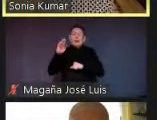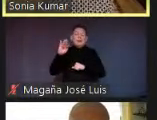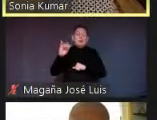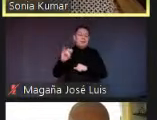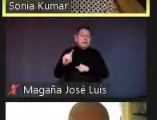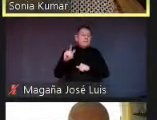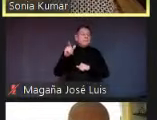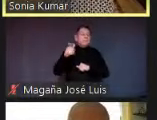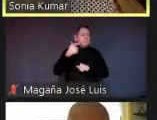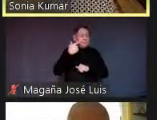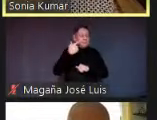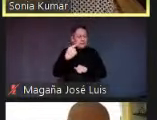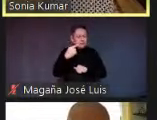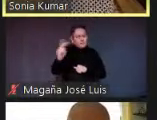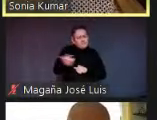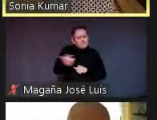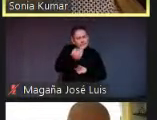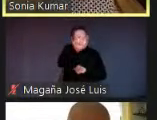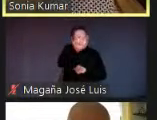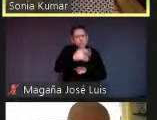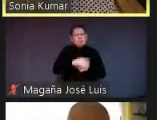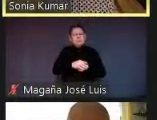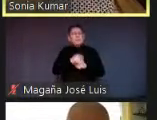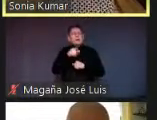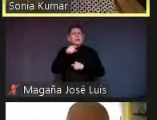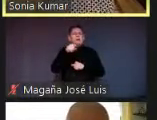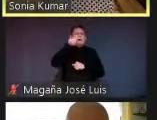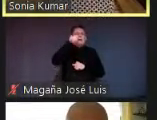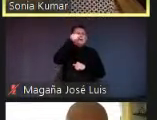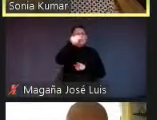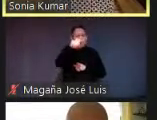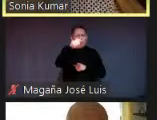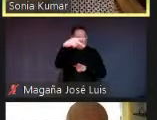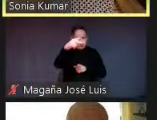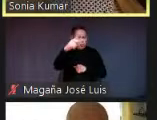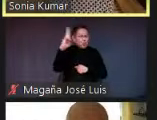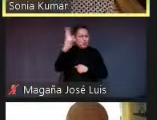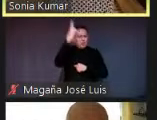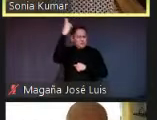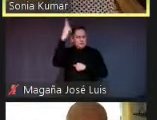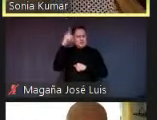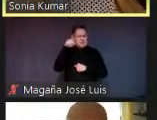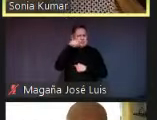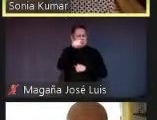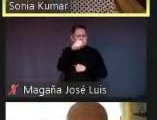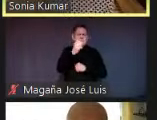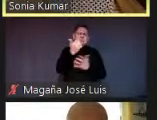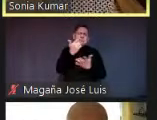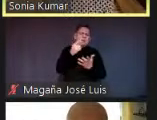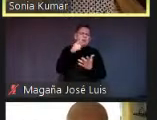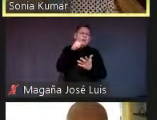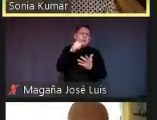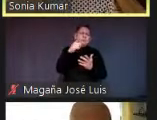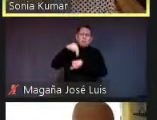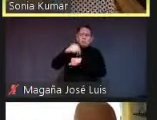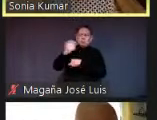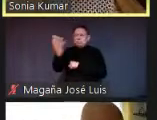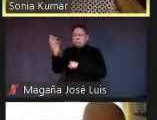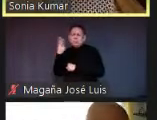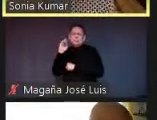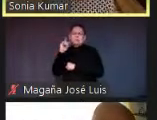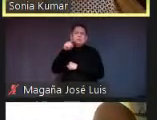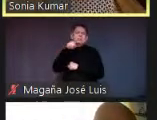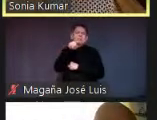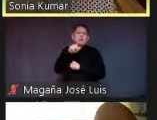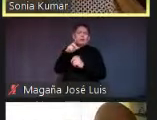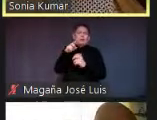for the audience. How does this relate to you and your medical school? A question for your institution, your faculty, community